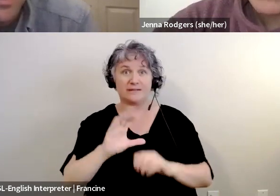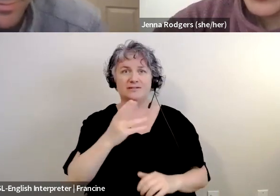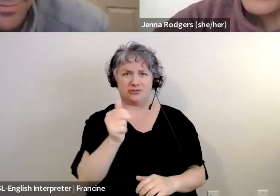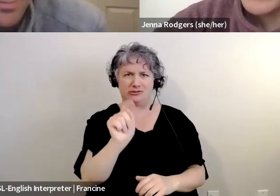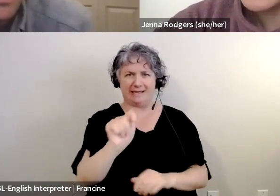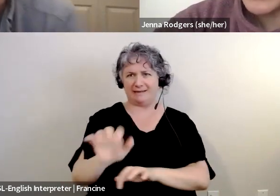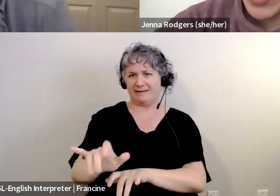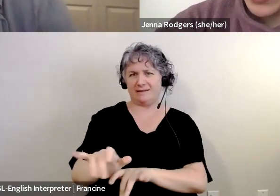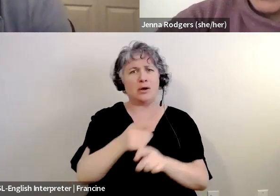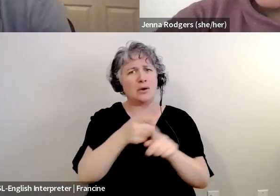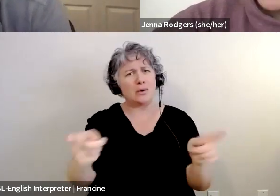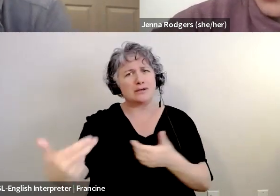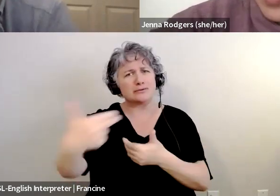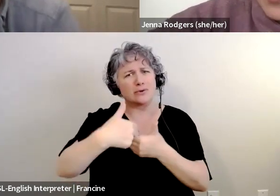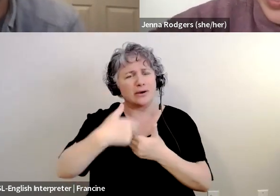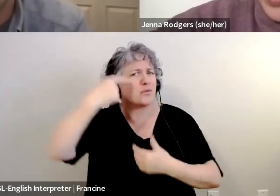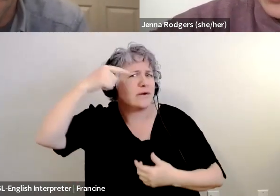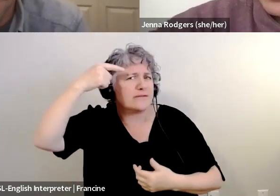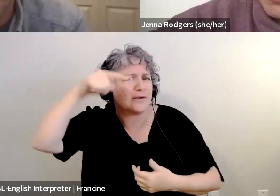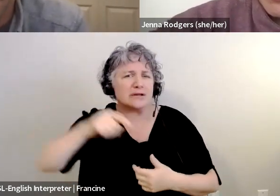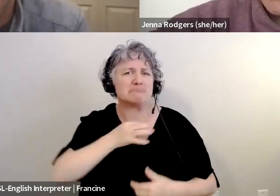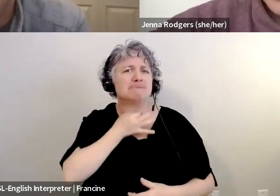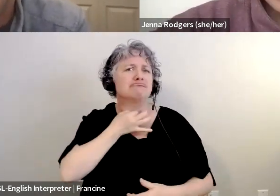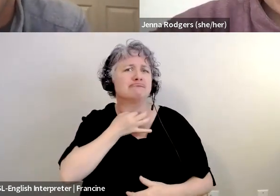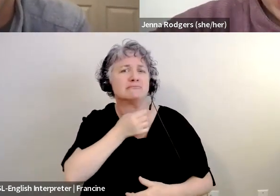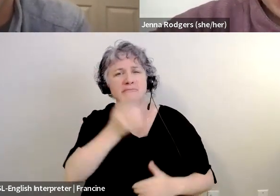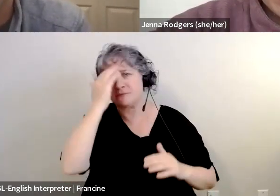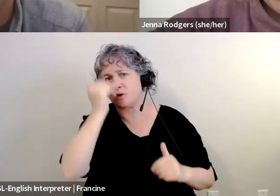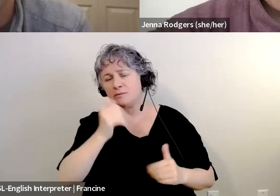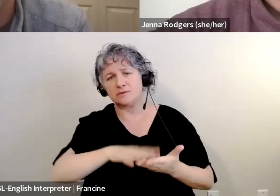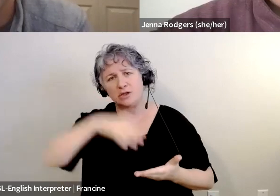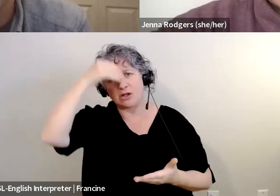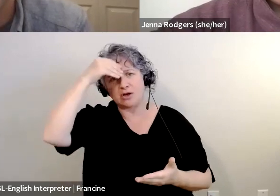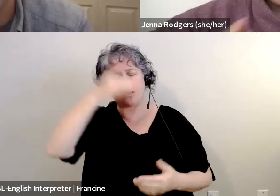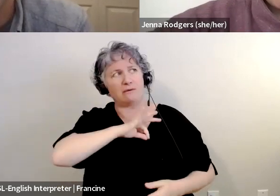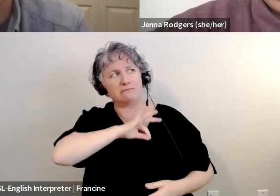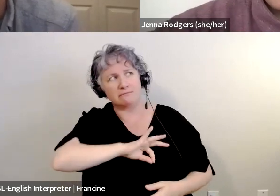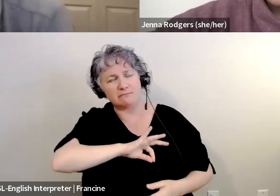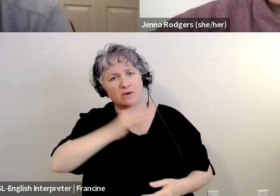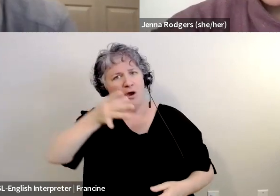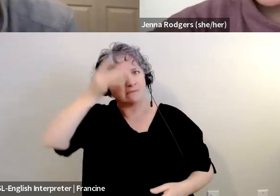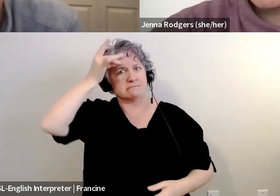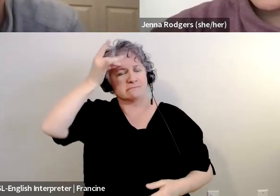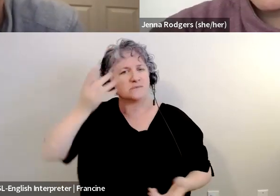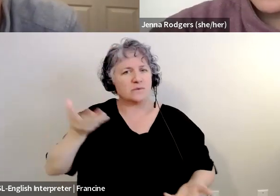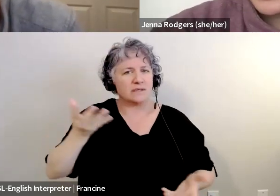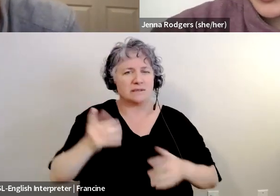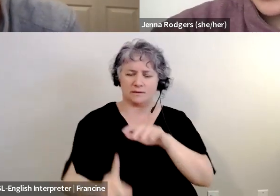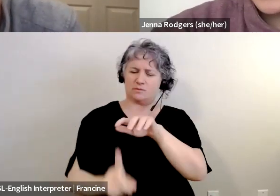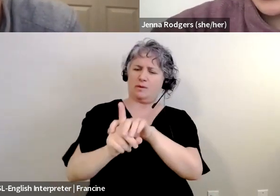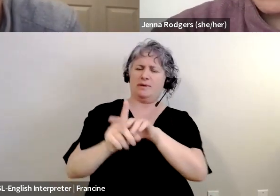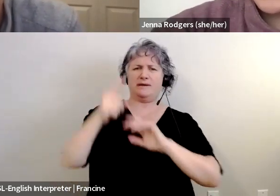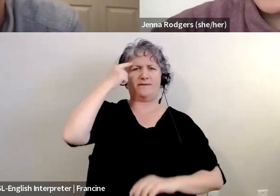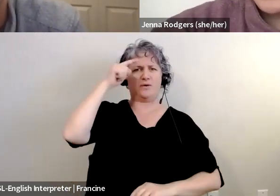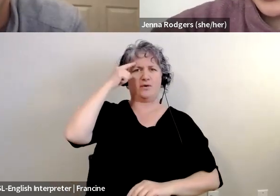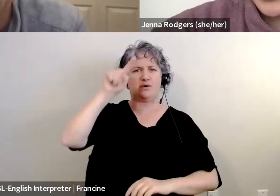why are you here today? What are you hoping to learn or take away? What has made you show up? That's the question for the chat.